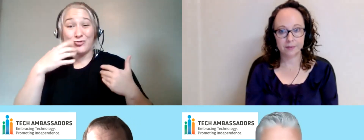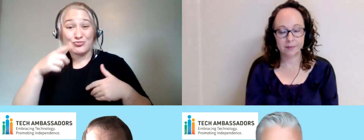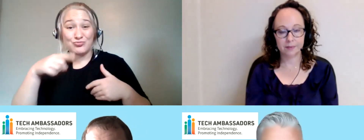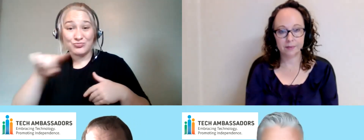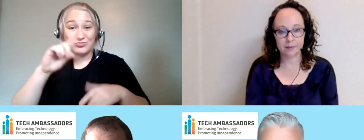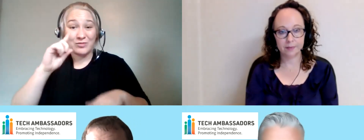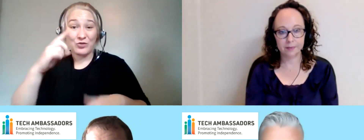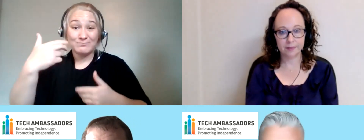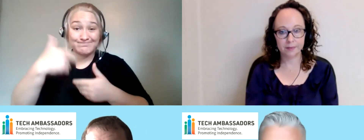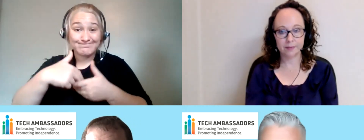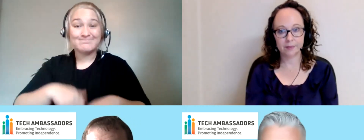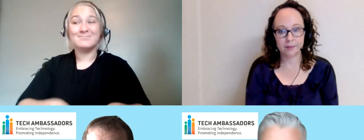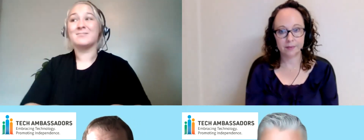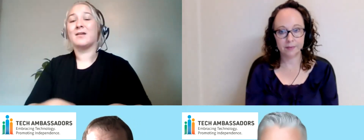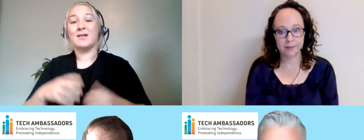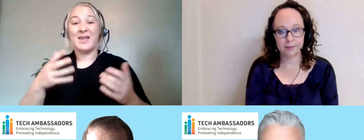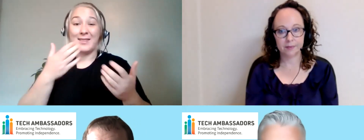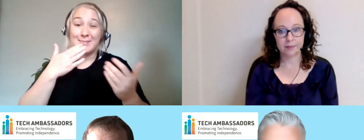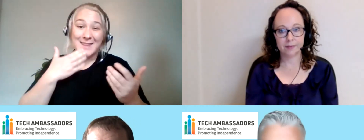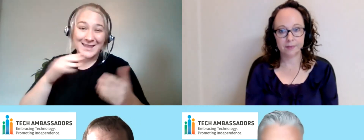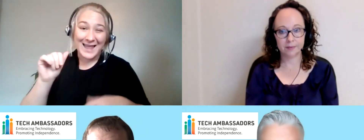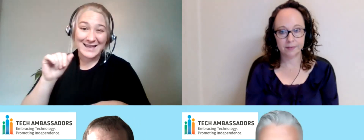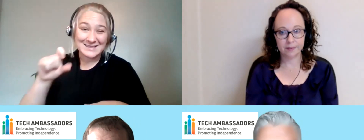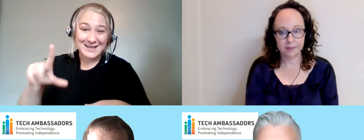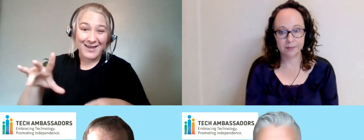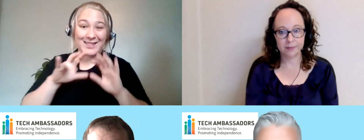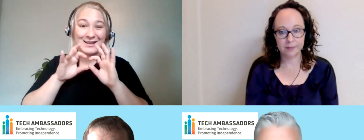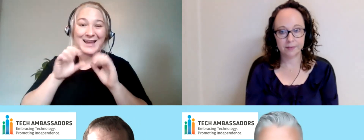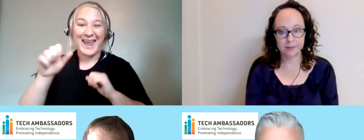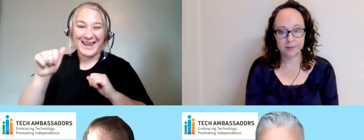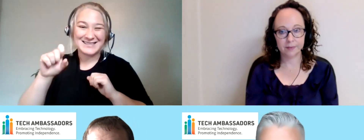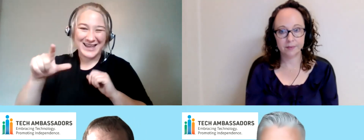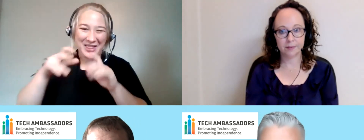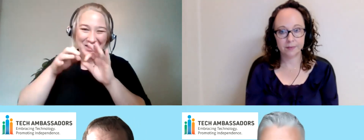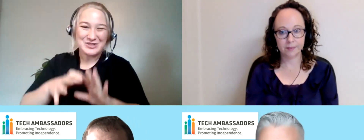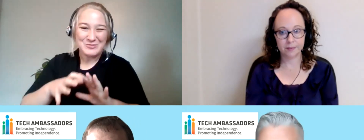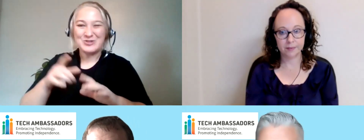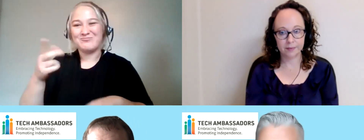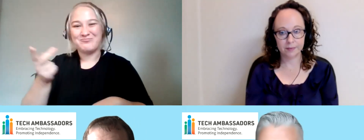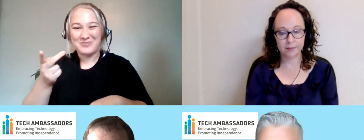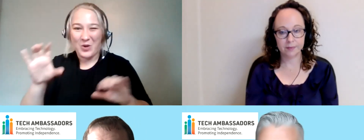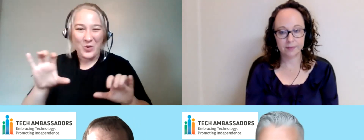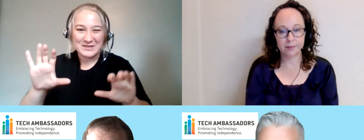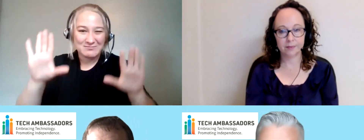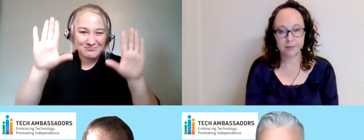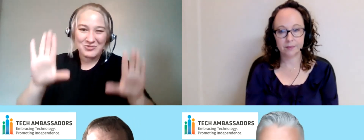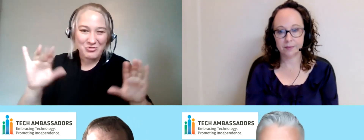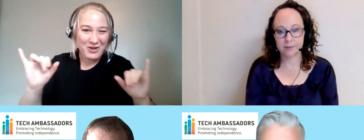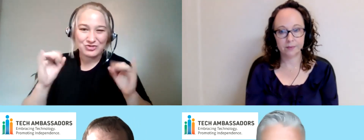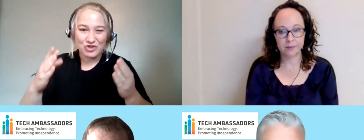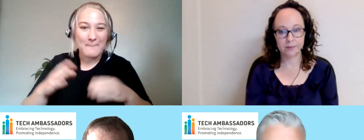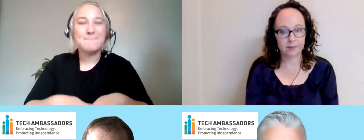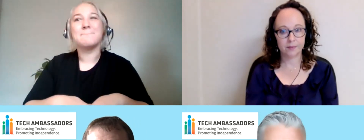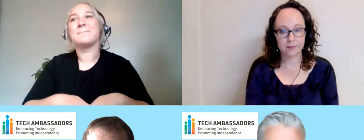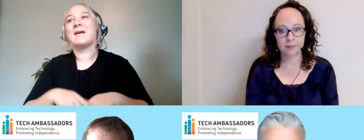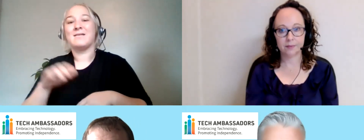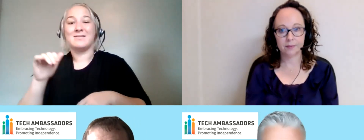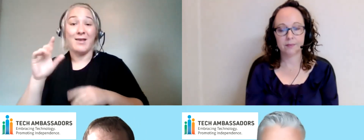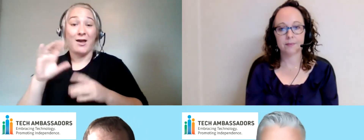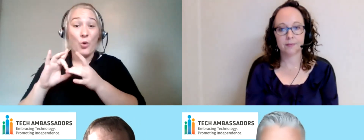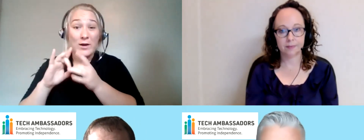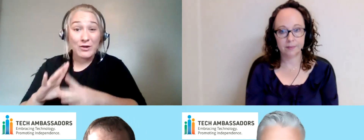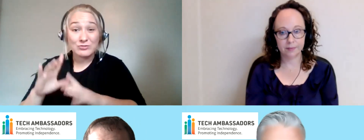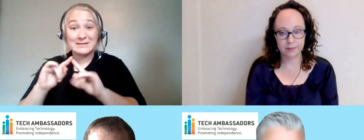our ASL interpreters who've as always, do a great job. The rest of our core team who's helping us put on this webinar today,